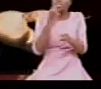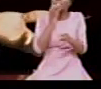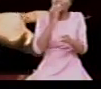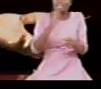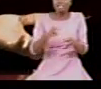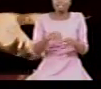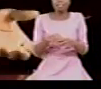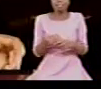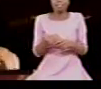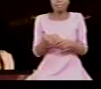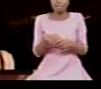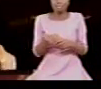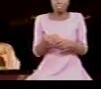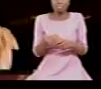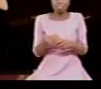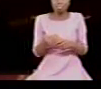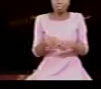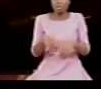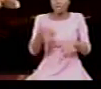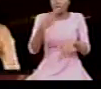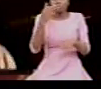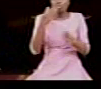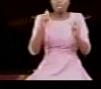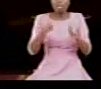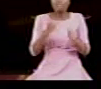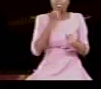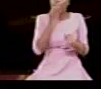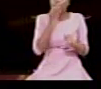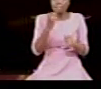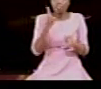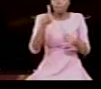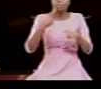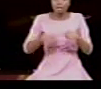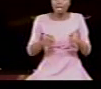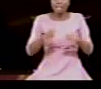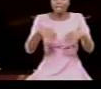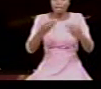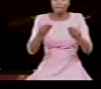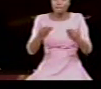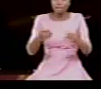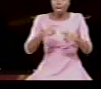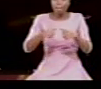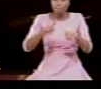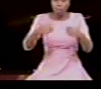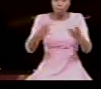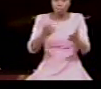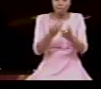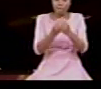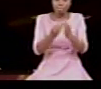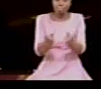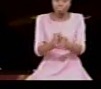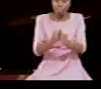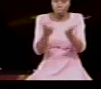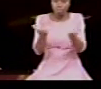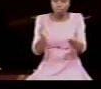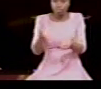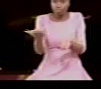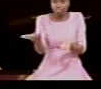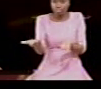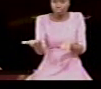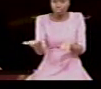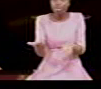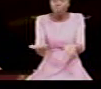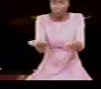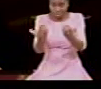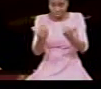get. Because it's a closed hand, that you get. But when you're like this, comes, you give. It comes again, he gives. You're a storehouse